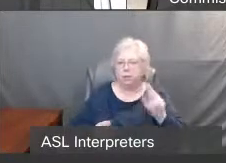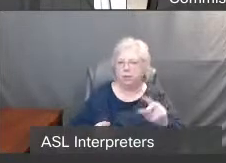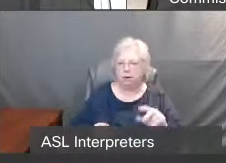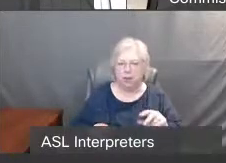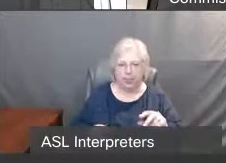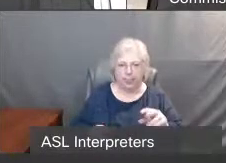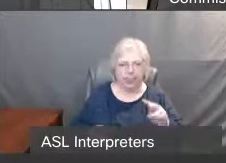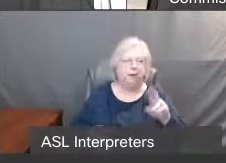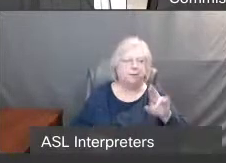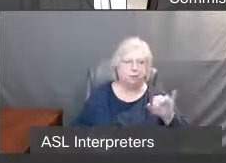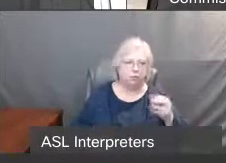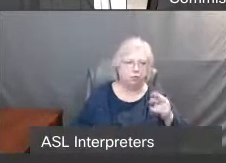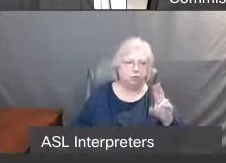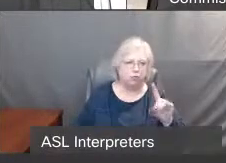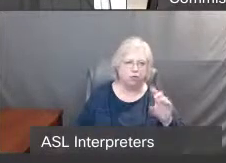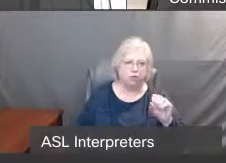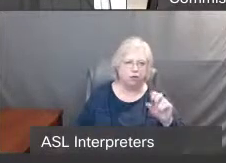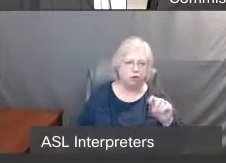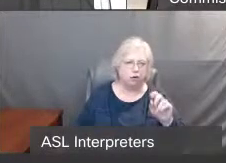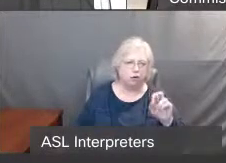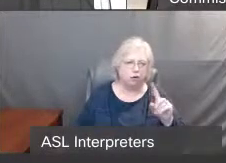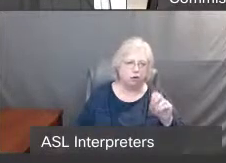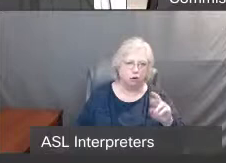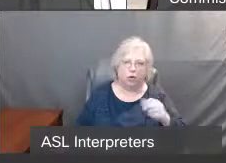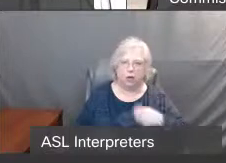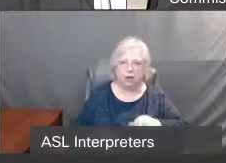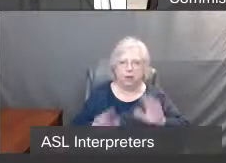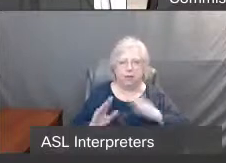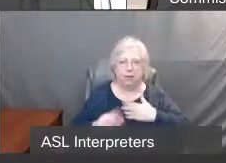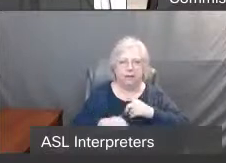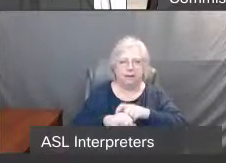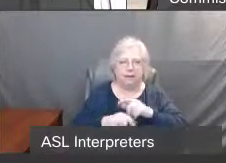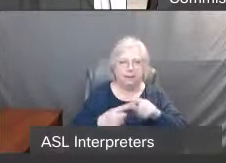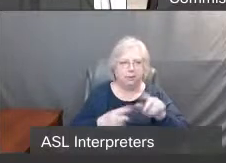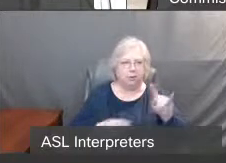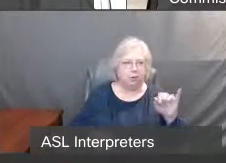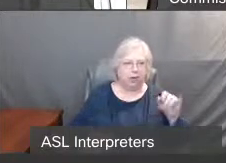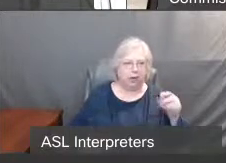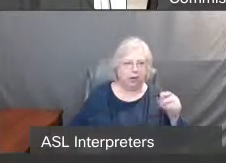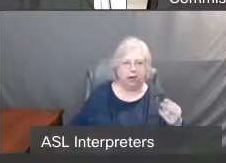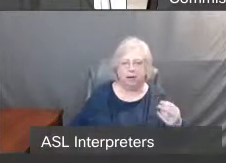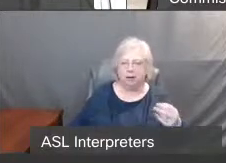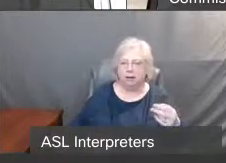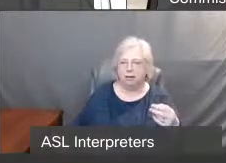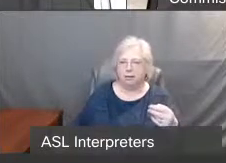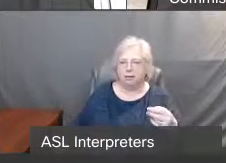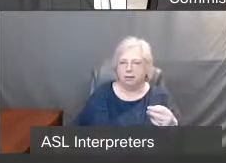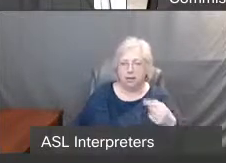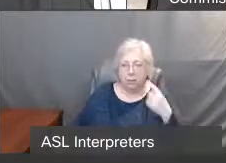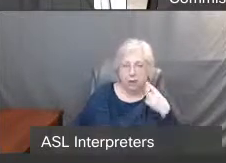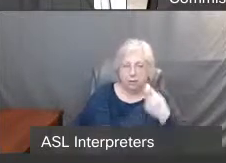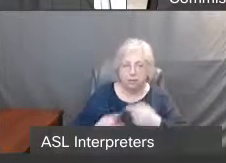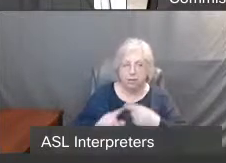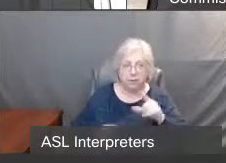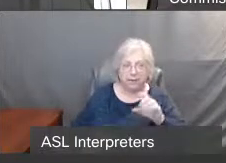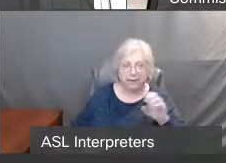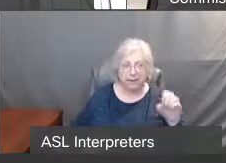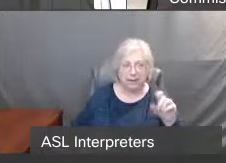Yeah, this is Richard Stoker. I yield my time to Keith Wingfield. Okay, and did we hear from Lee